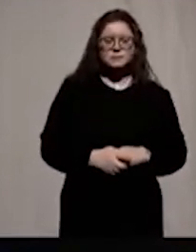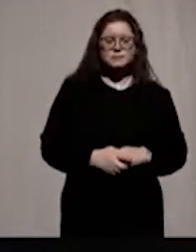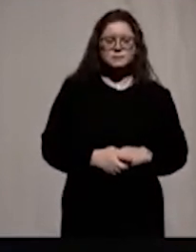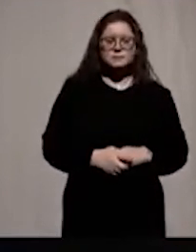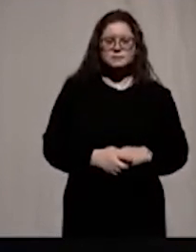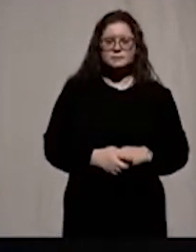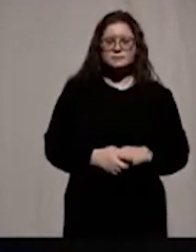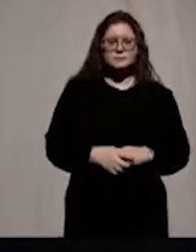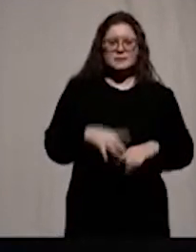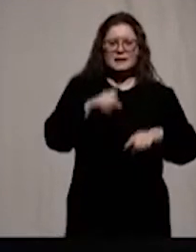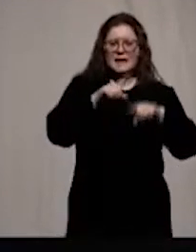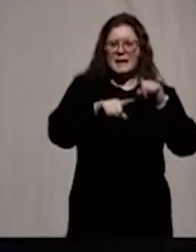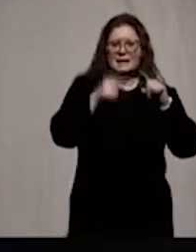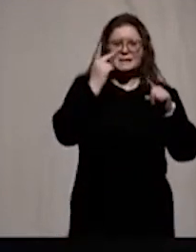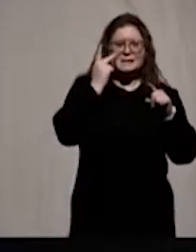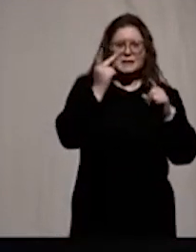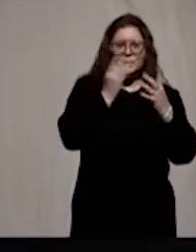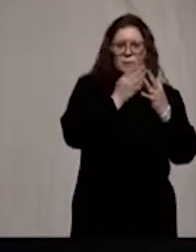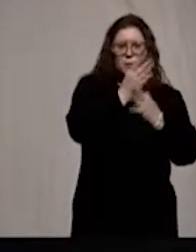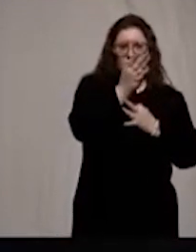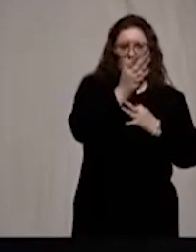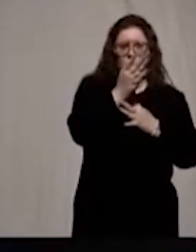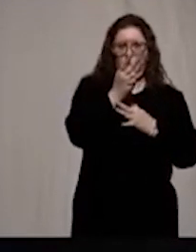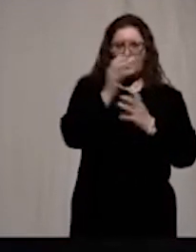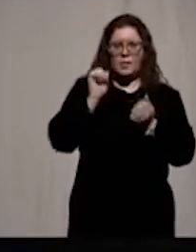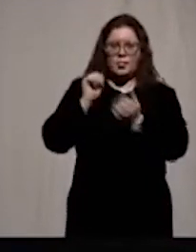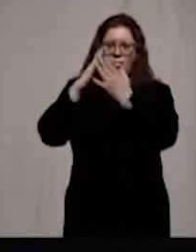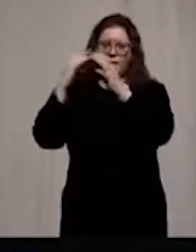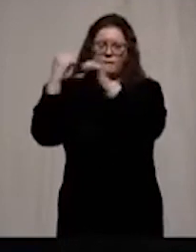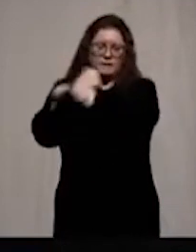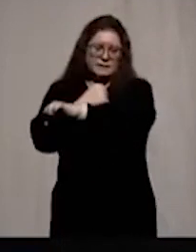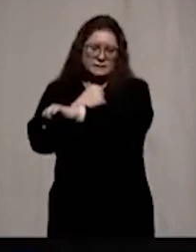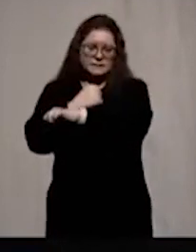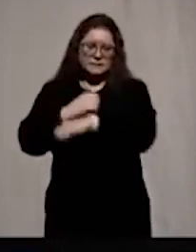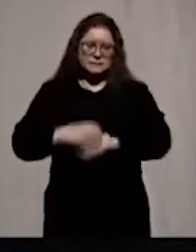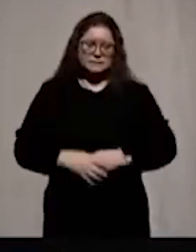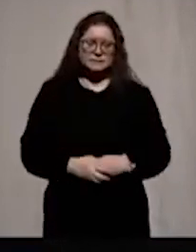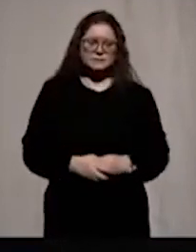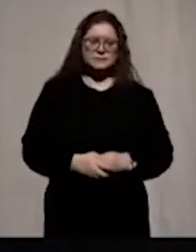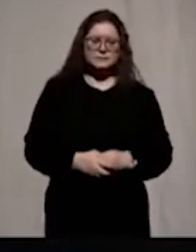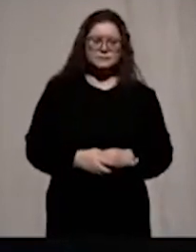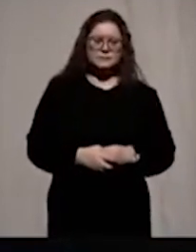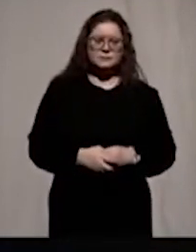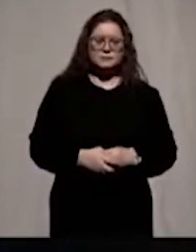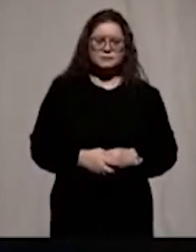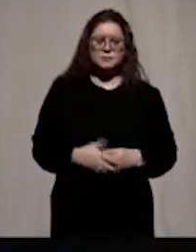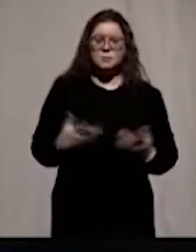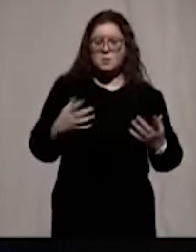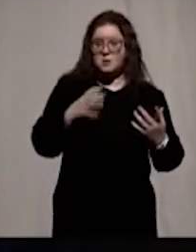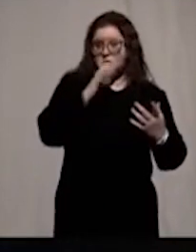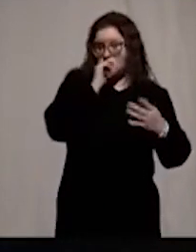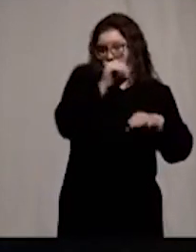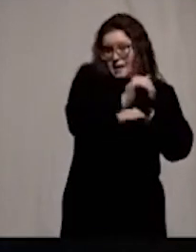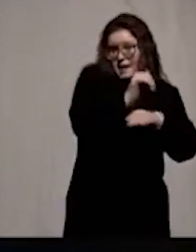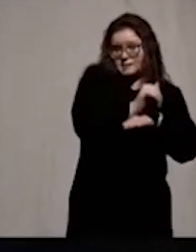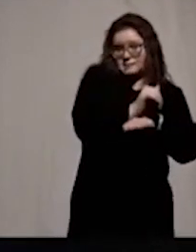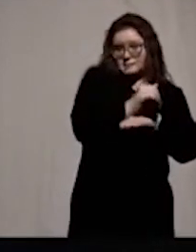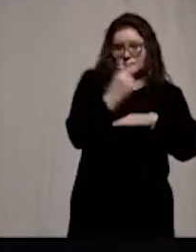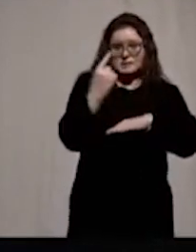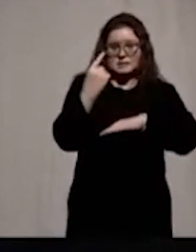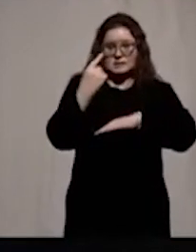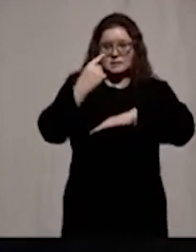Can't see through the fight. What about not night? Like it's daytime. Yeah. So bright,